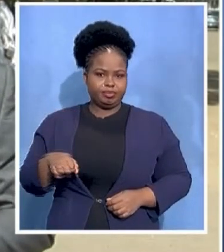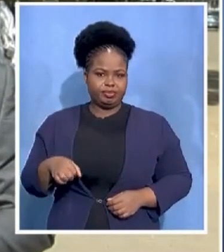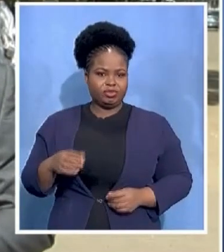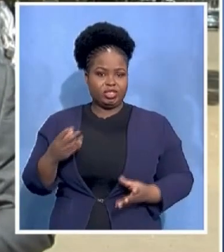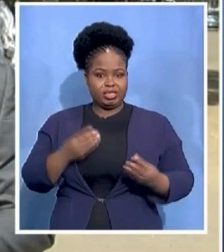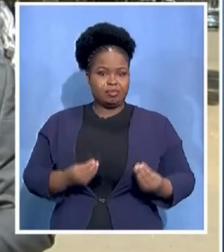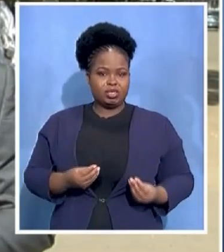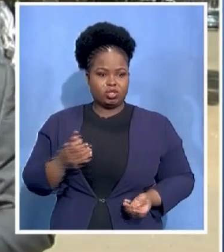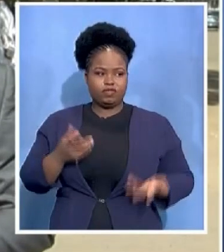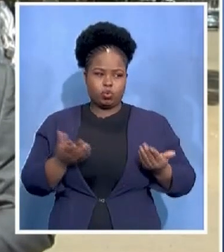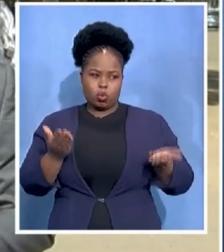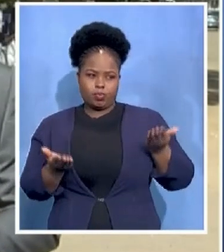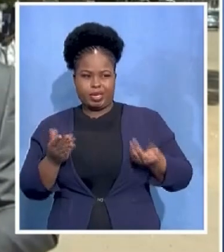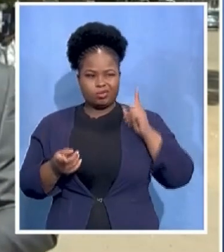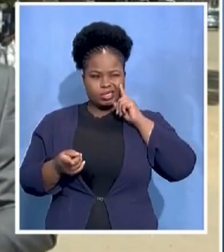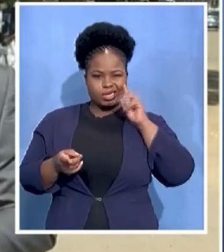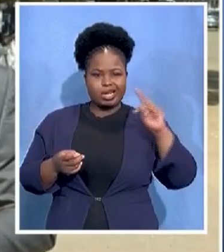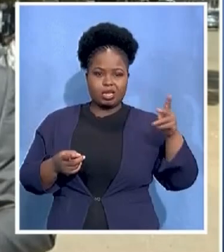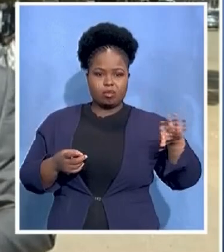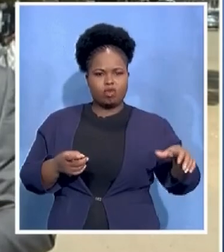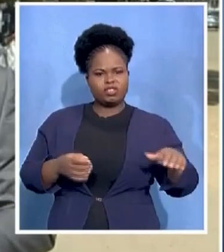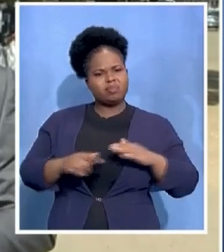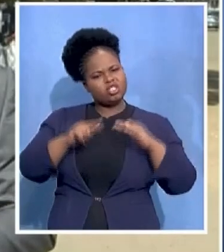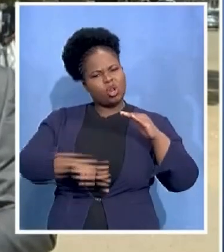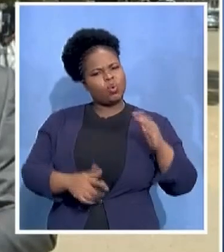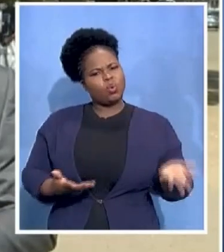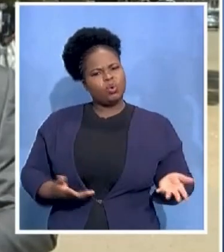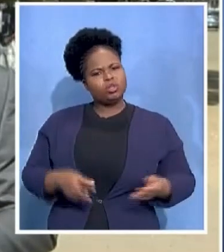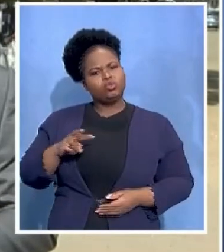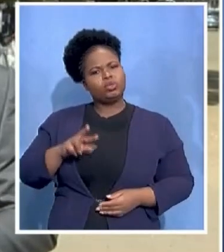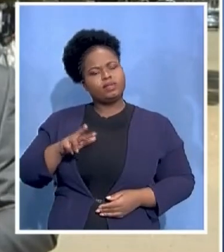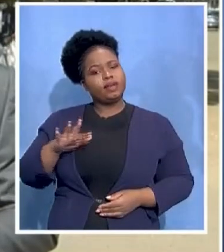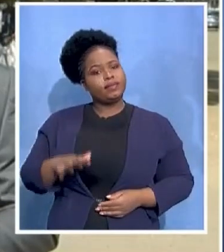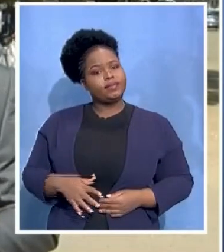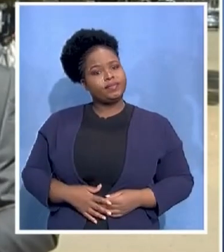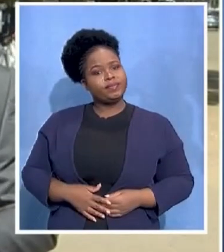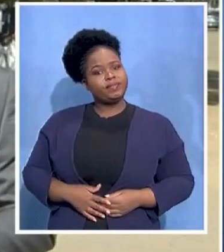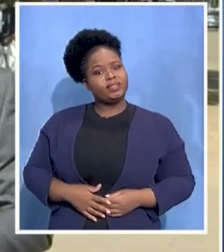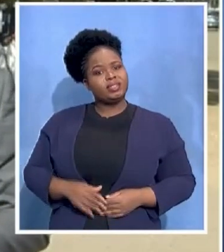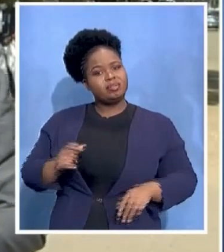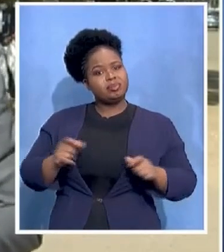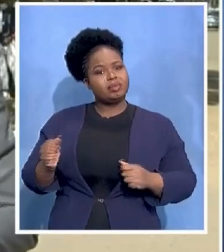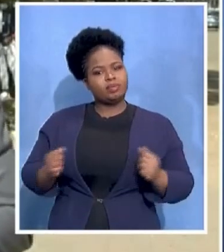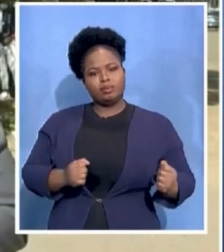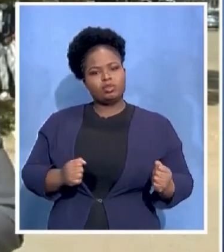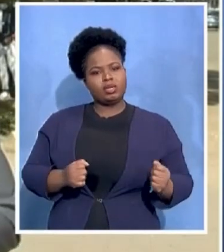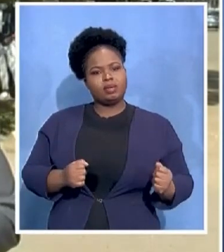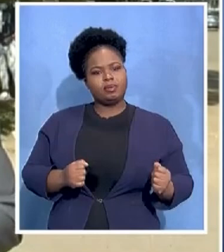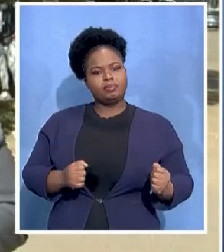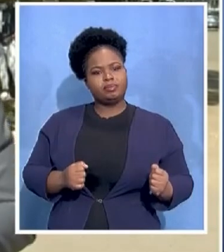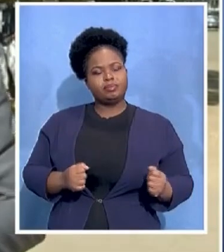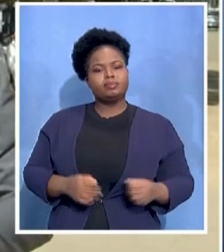relatively low. It's the lowest at 285 active cases. So Atule Joka, we thank you very much indeed